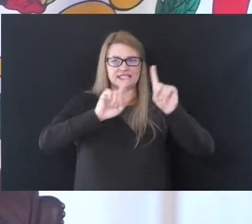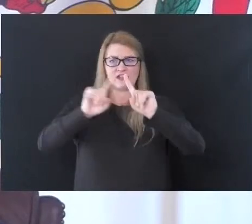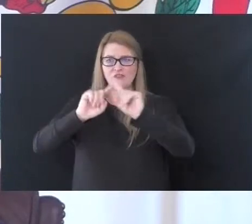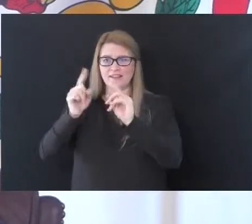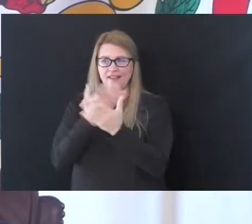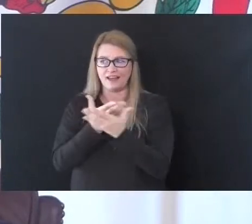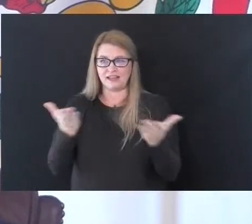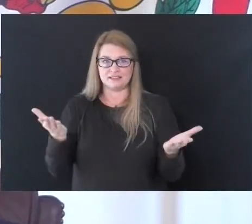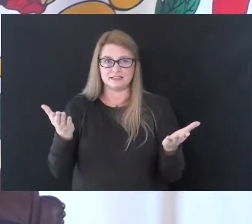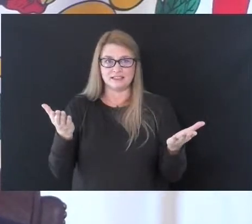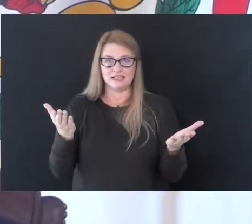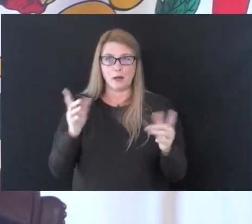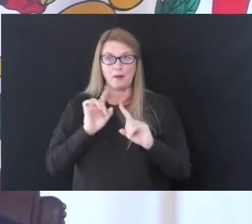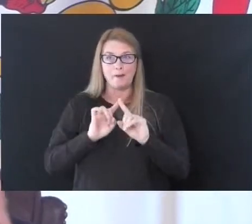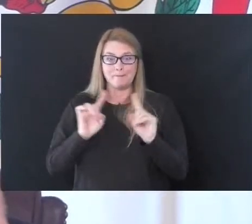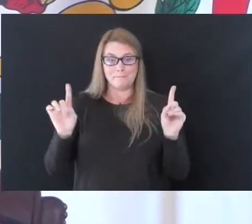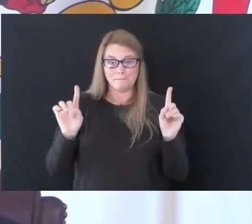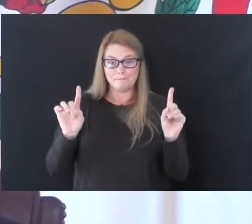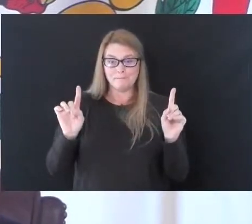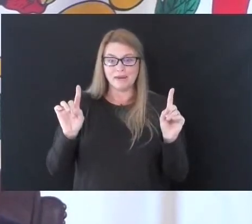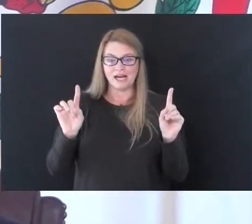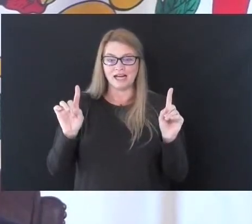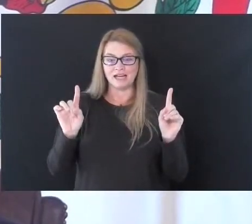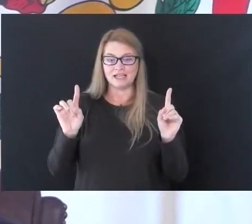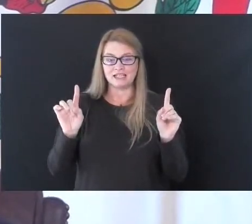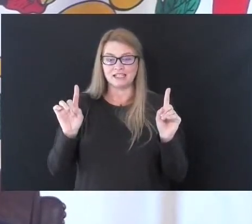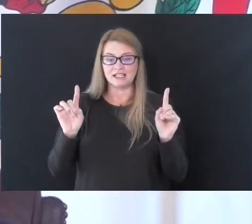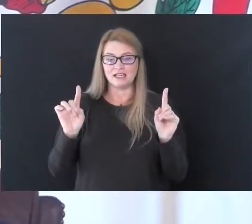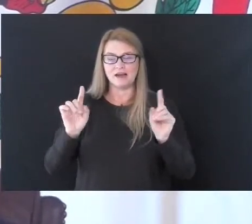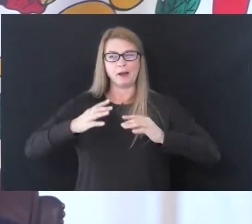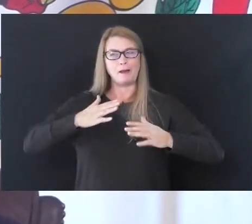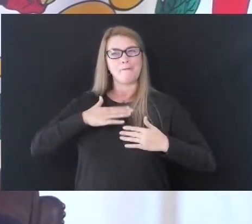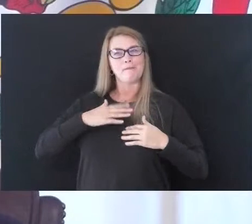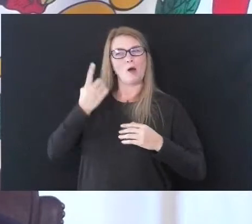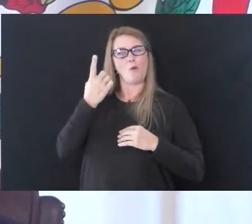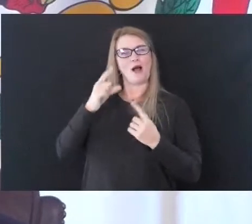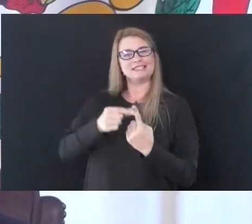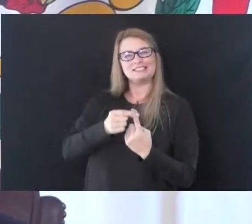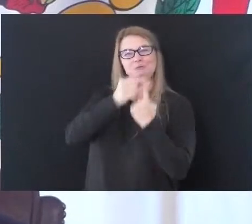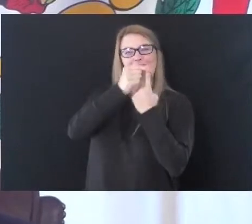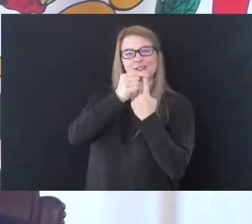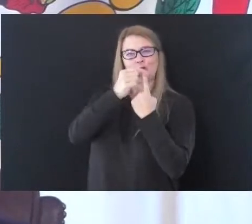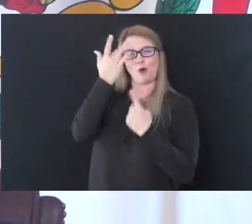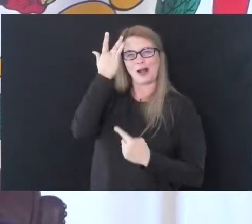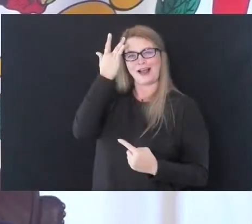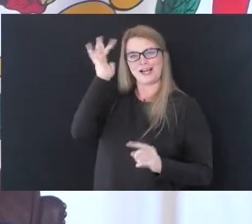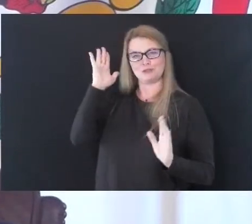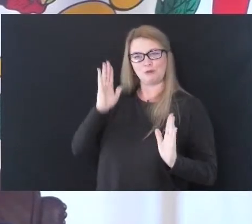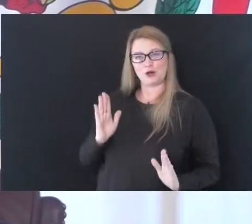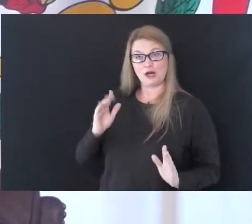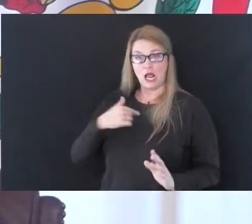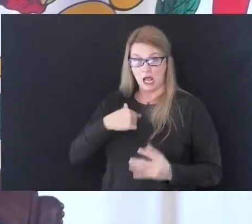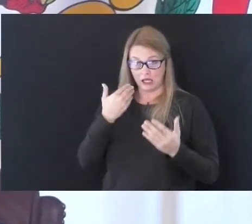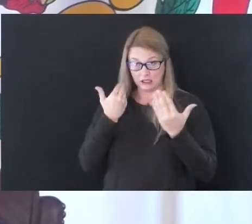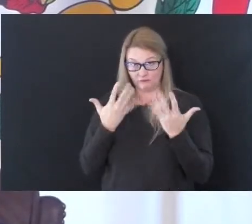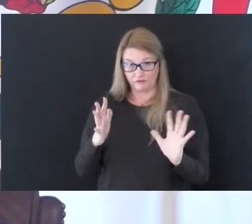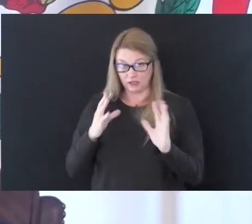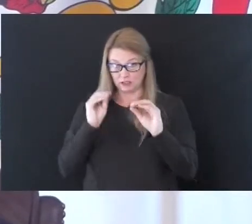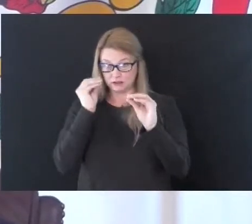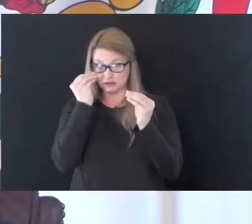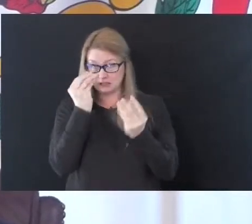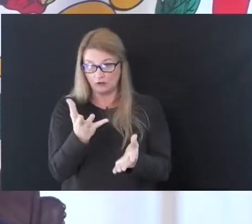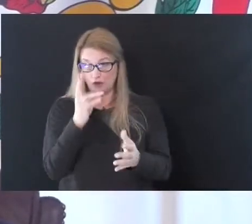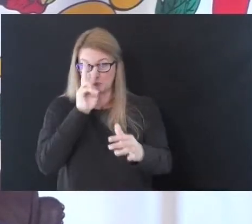and but in a different area of expertise. You know, I gave you a prediction on the Super